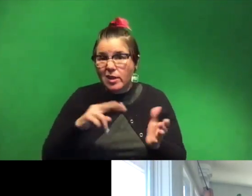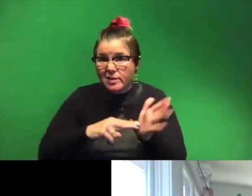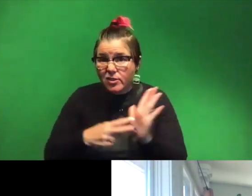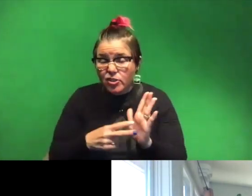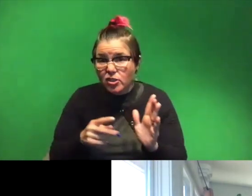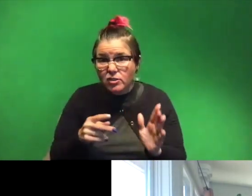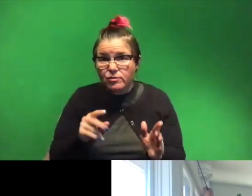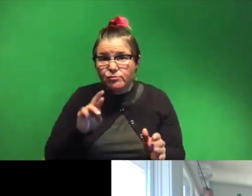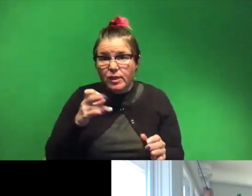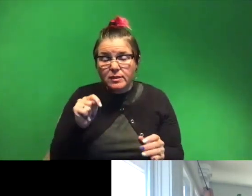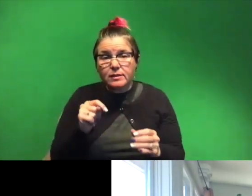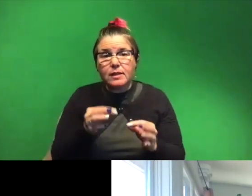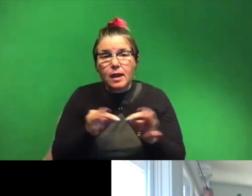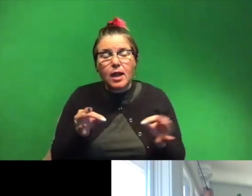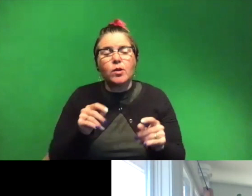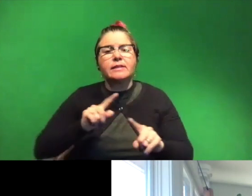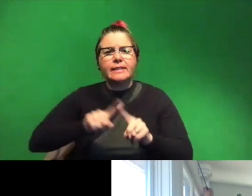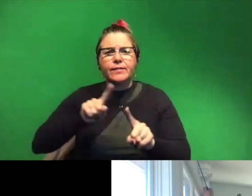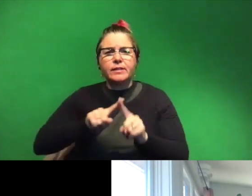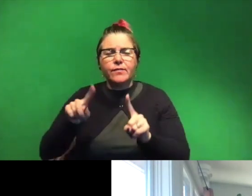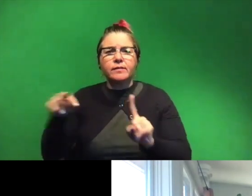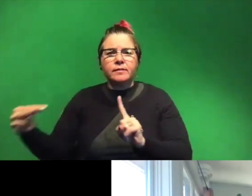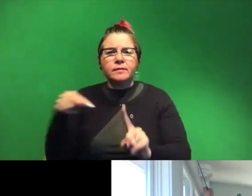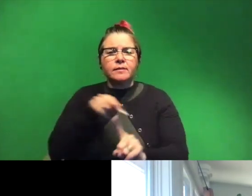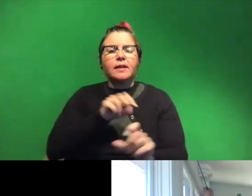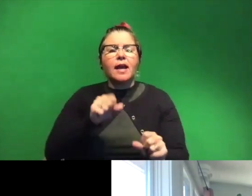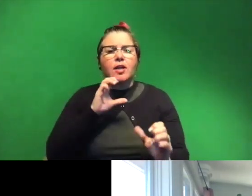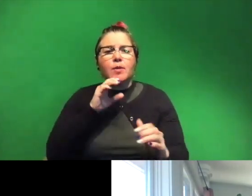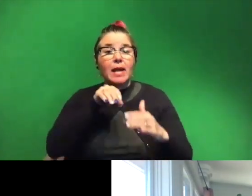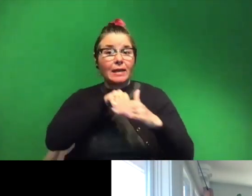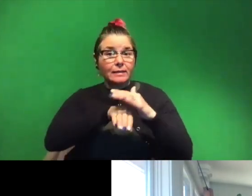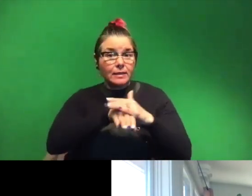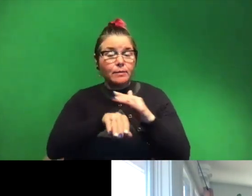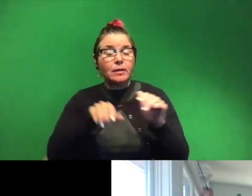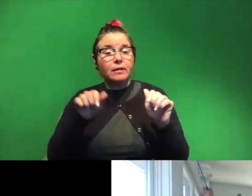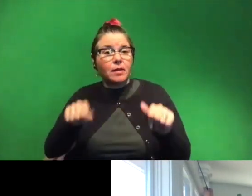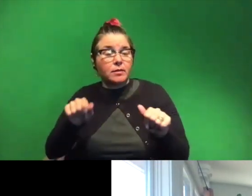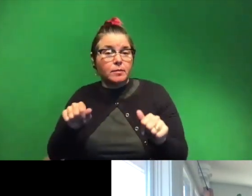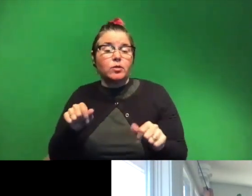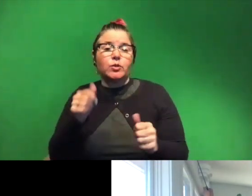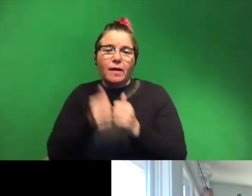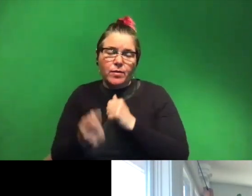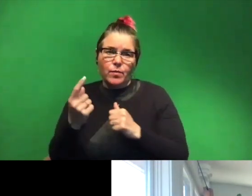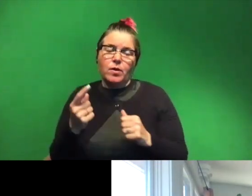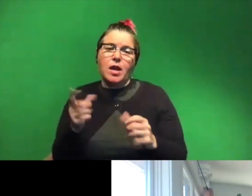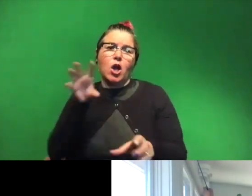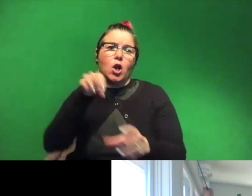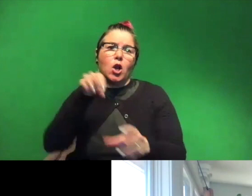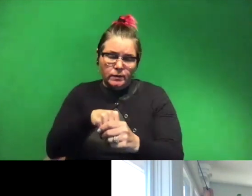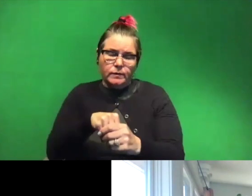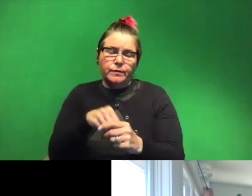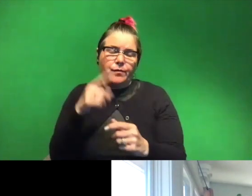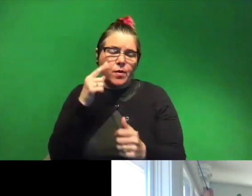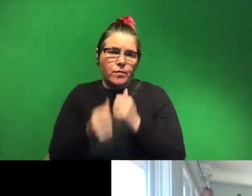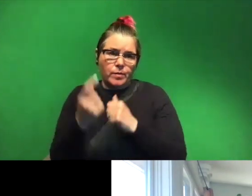like all of ways that we can communicate as accessibly as possible to everyone and as inclusively as